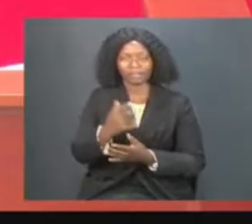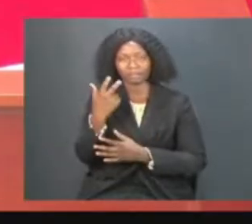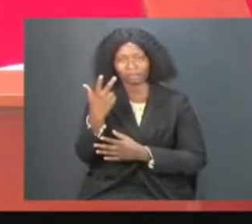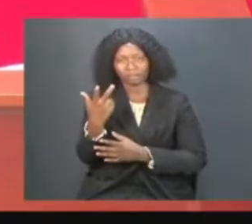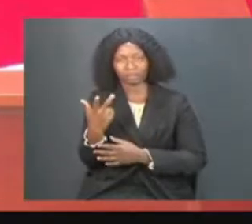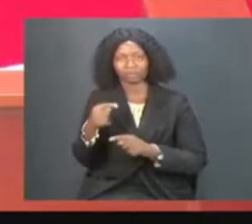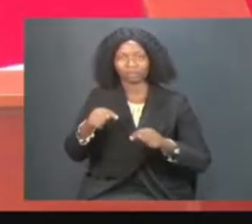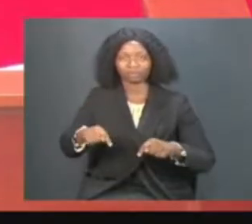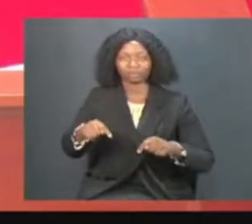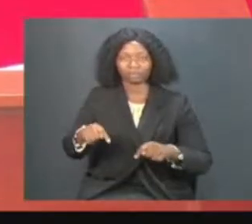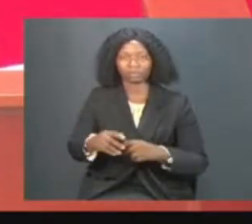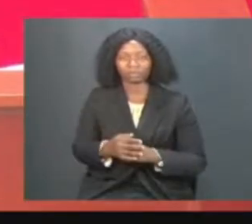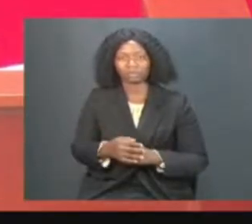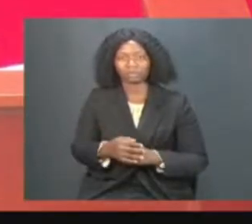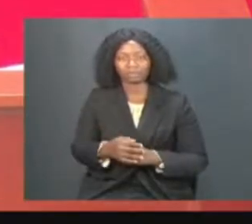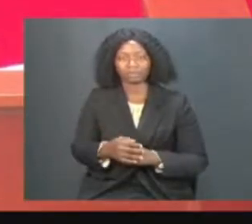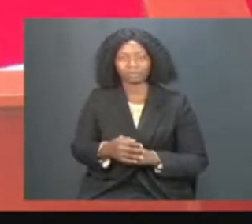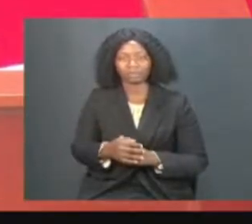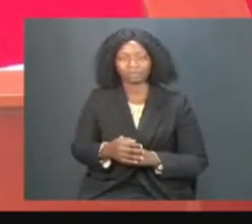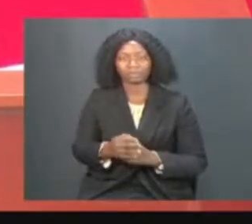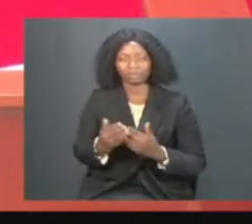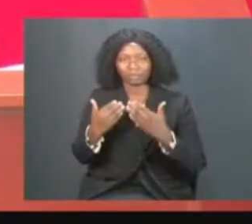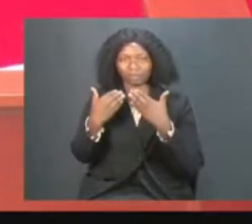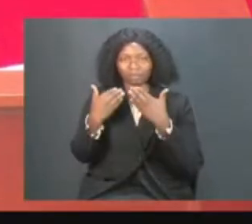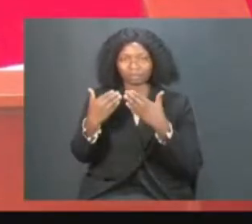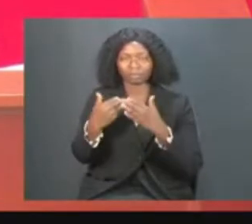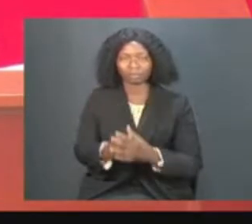paper. Speaker, we are not opposed. Thank you very much.